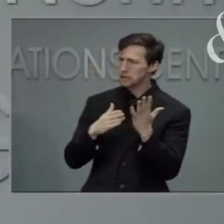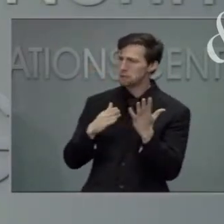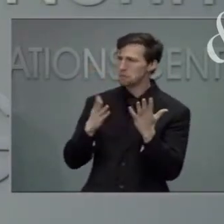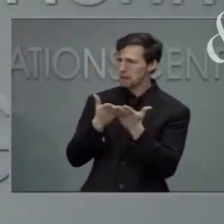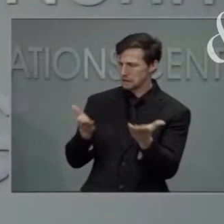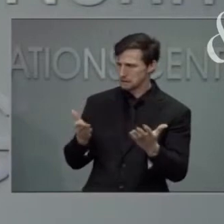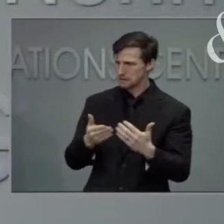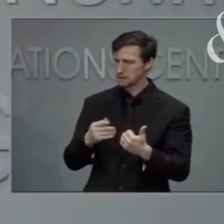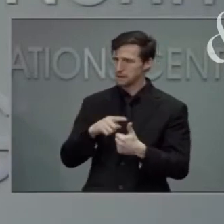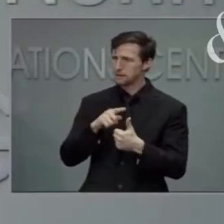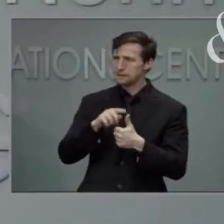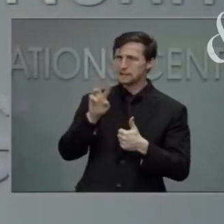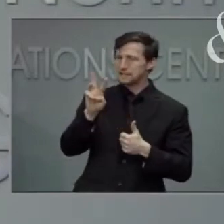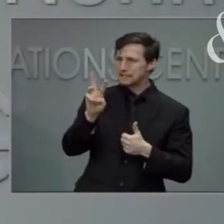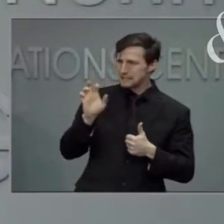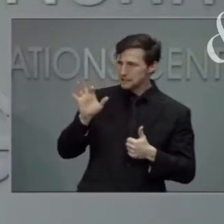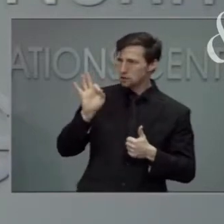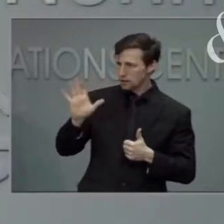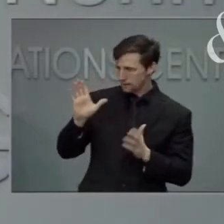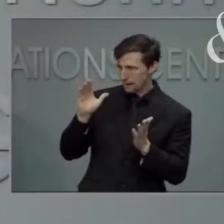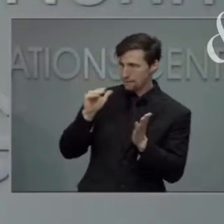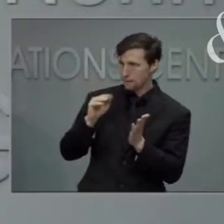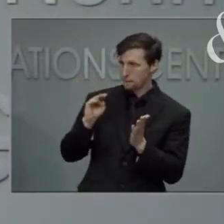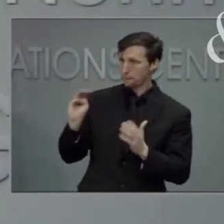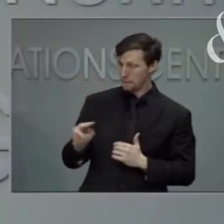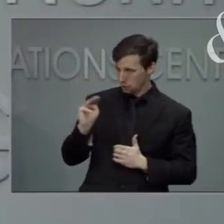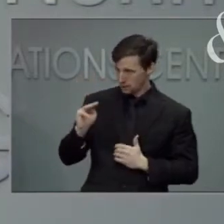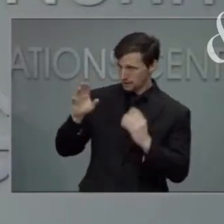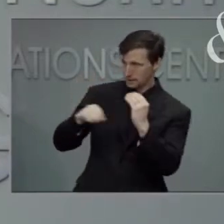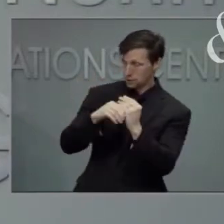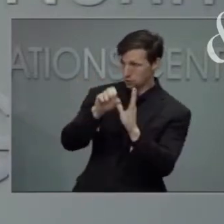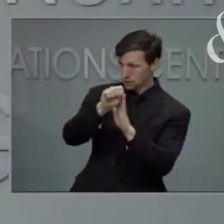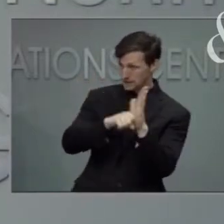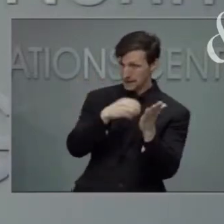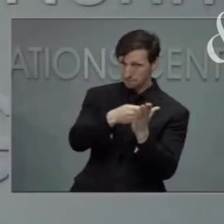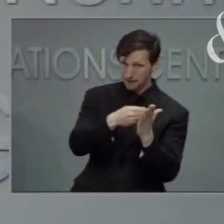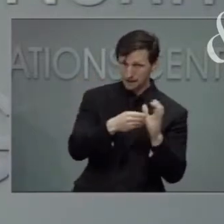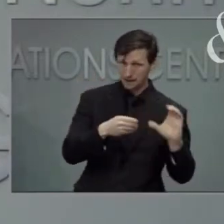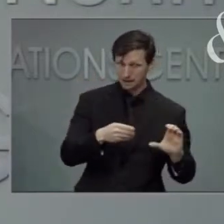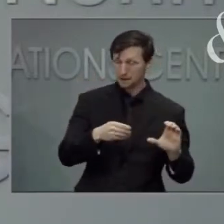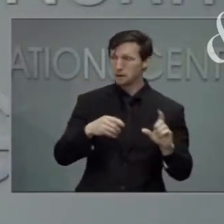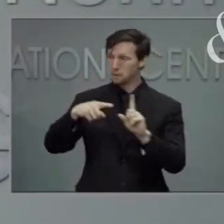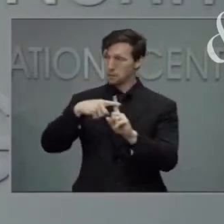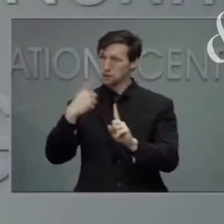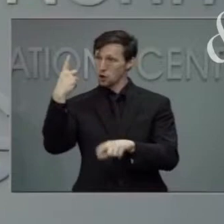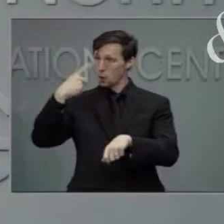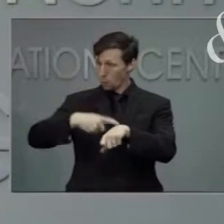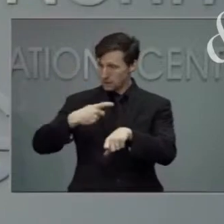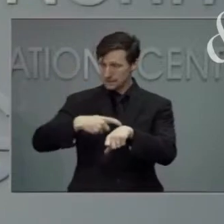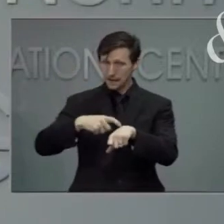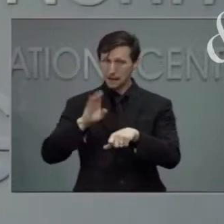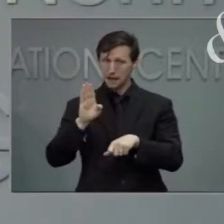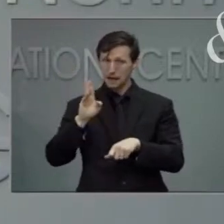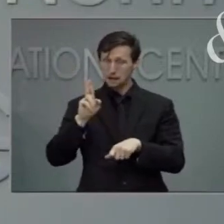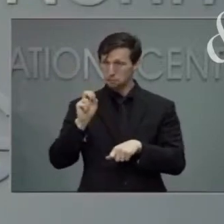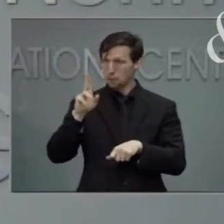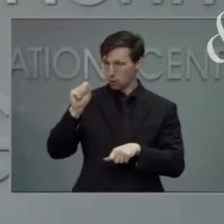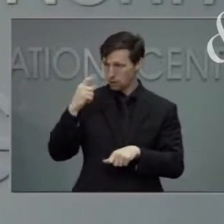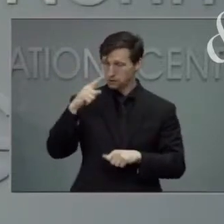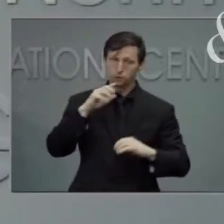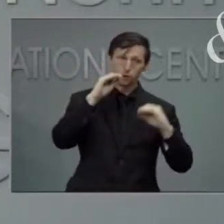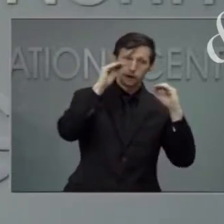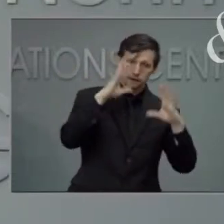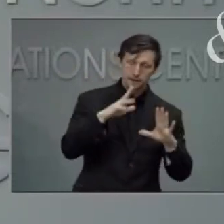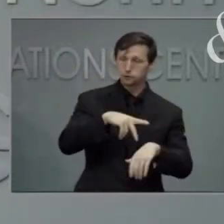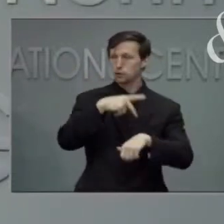You mentioned the $695 million in additional state funds, and then this one-time bonus effort for teachers and principals, university